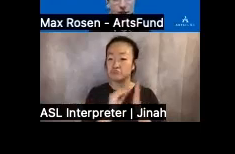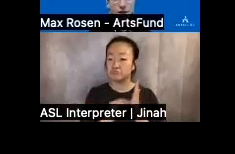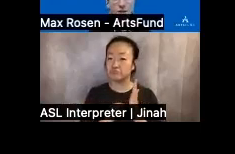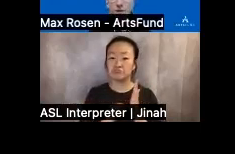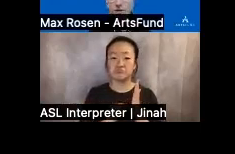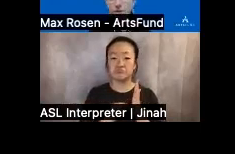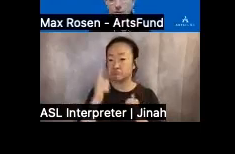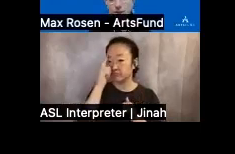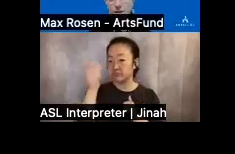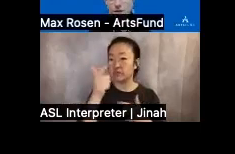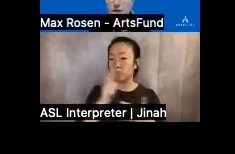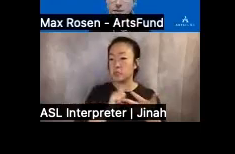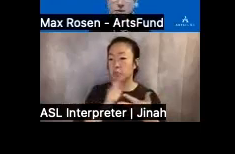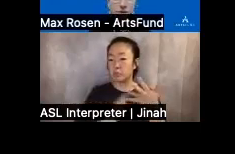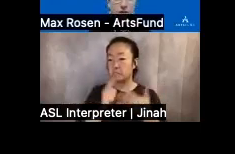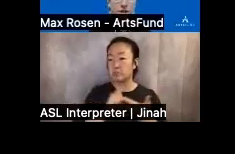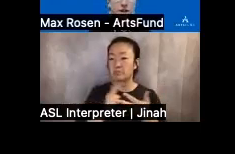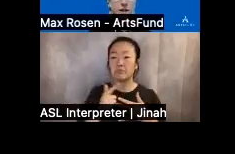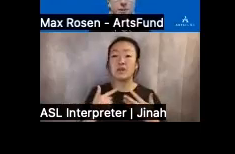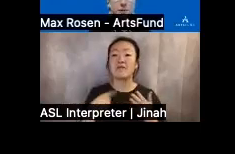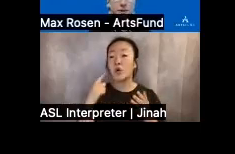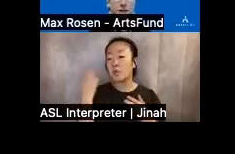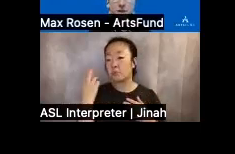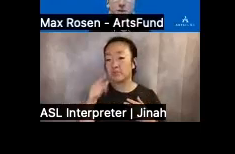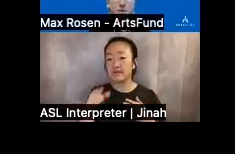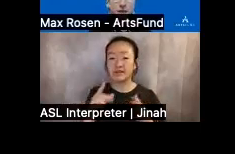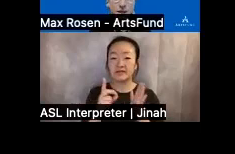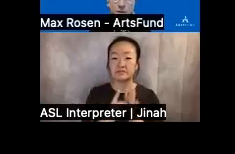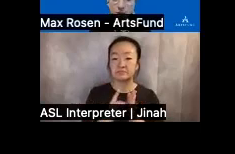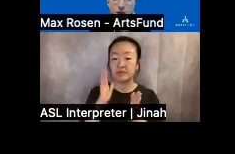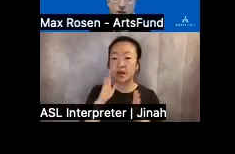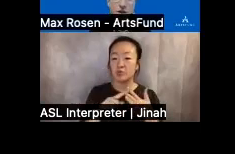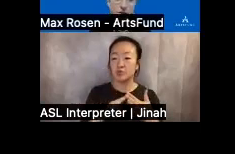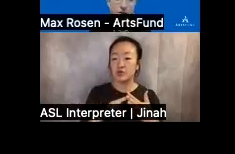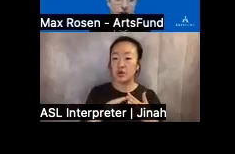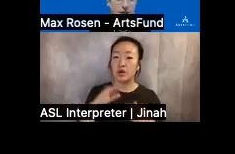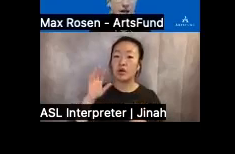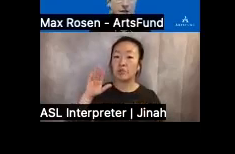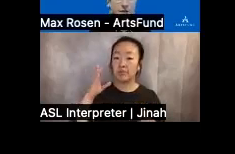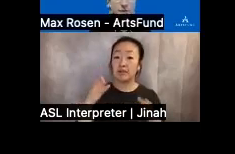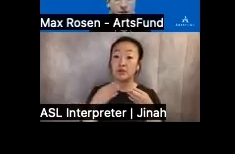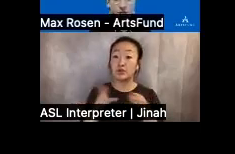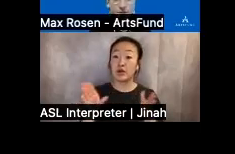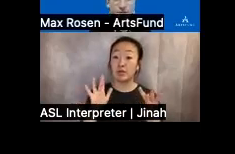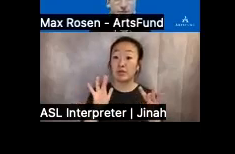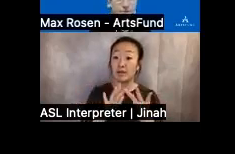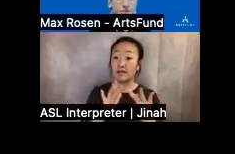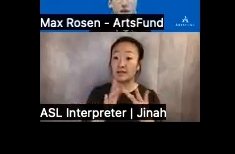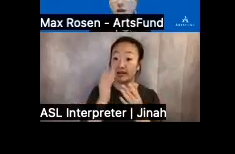order, but for the purpose of this demonstration, I'm going to begin with the general contact